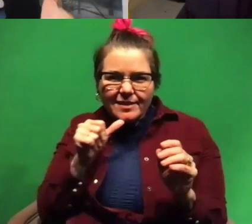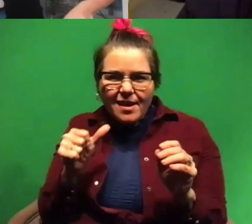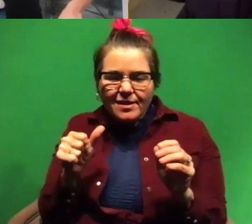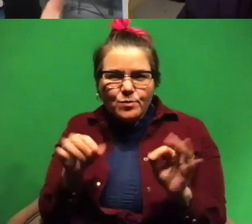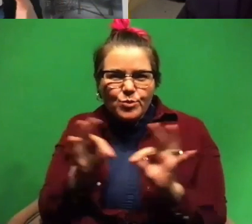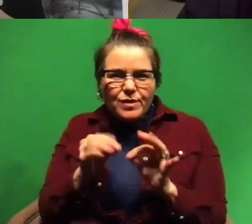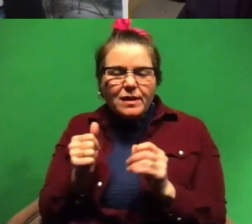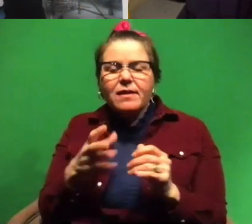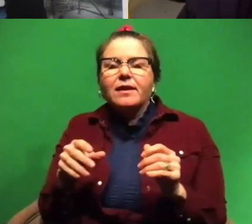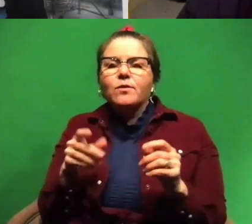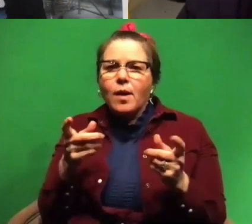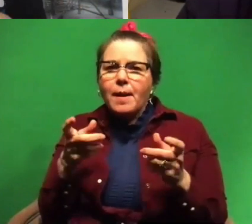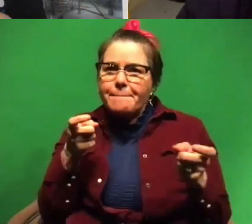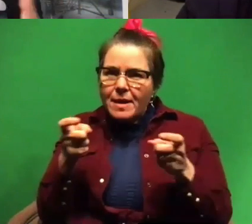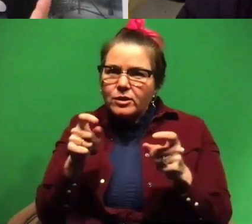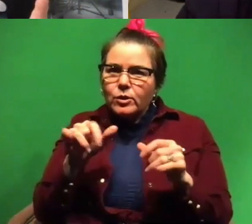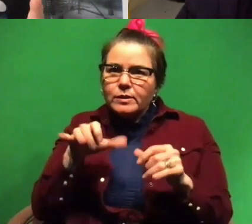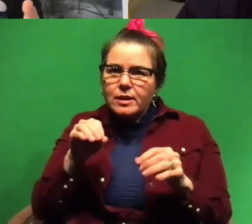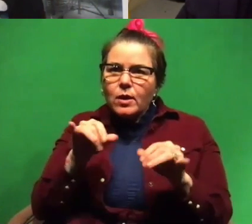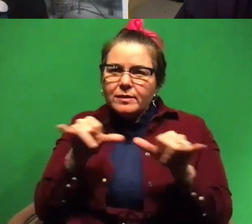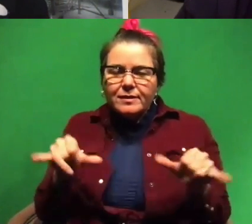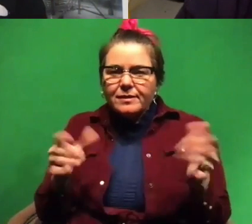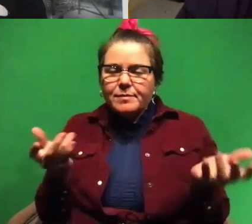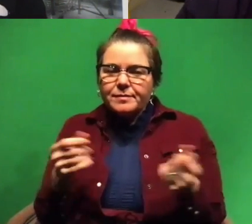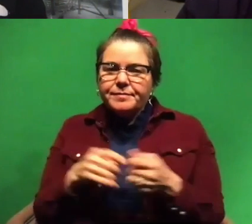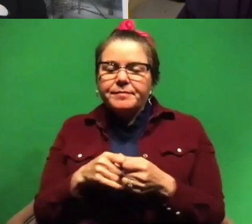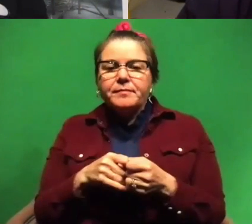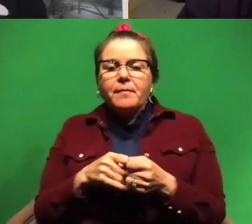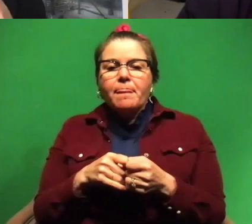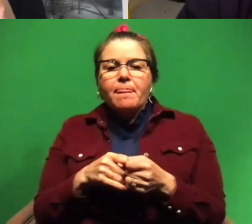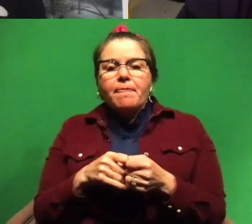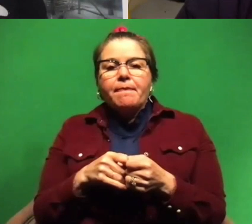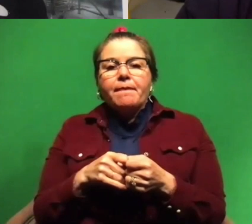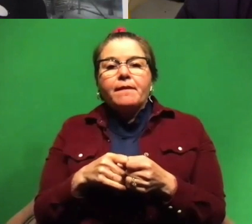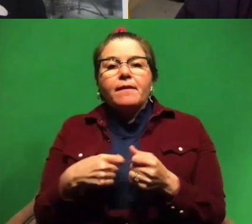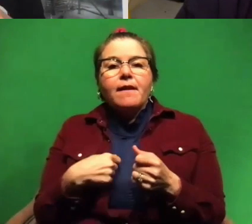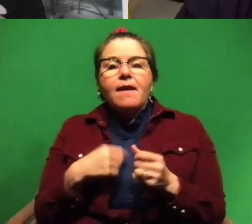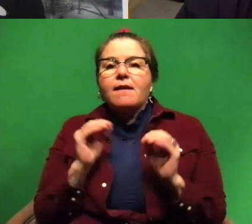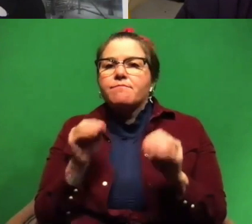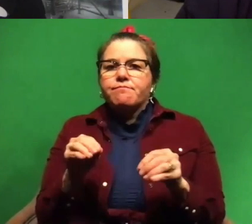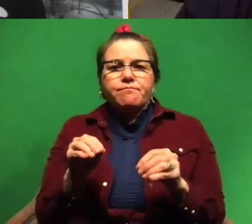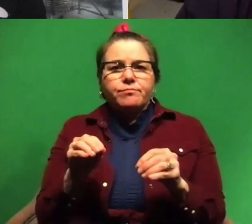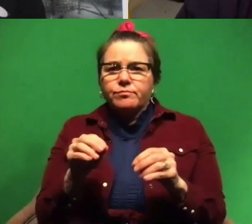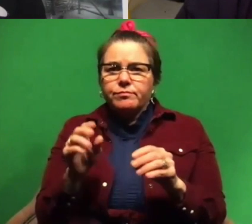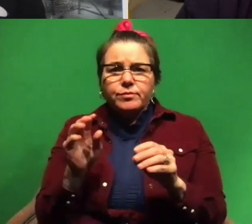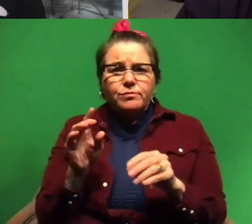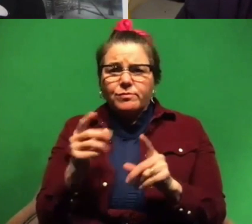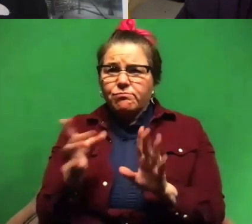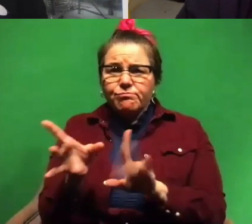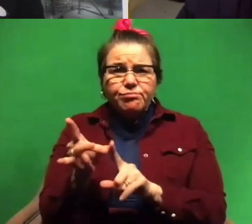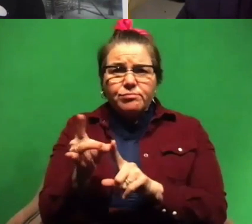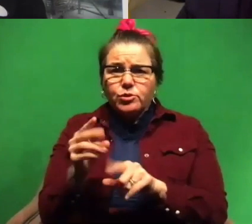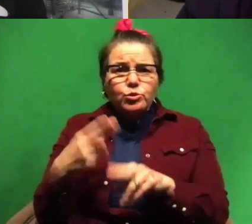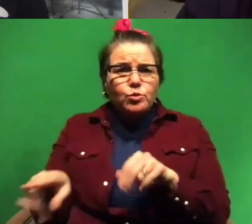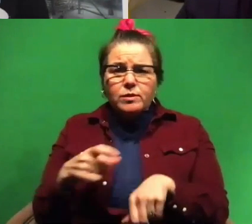these marine ecosystems is going to be useless. So I only leave the tags on for a short amount of time in